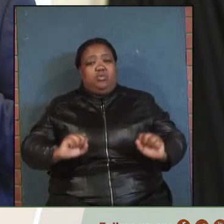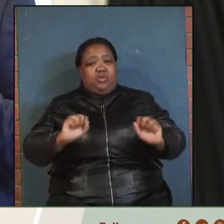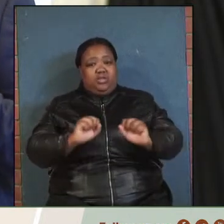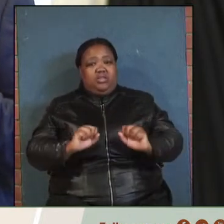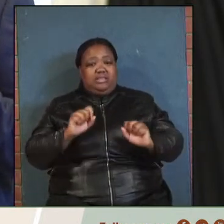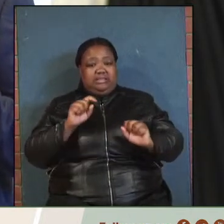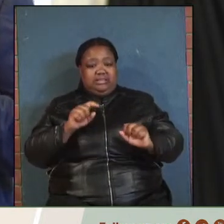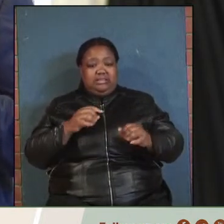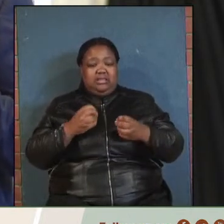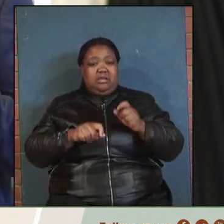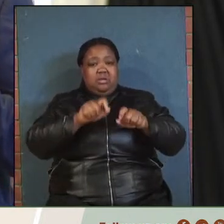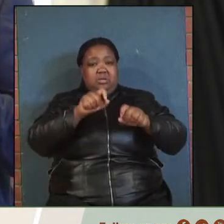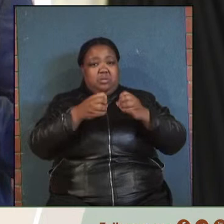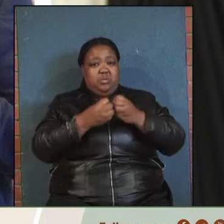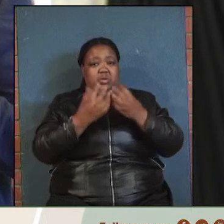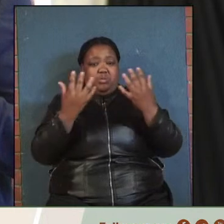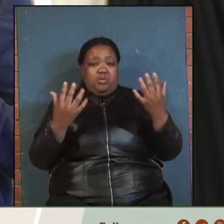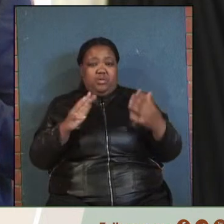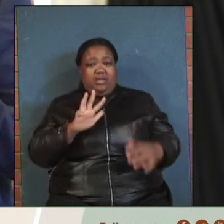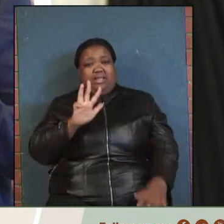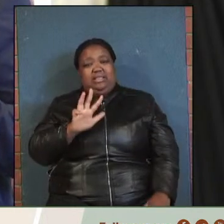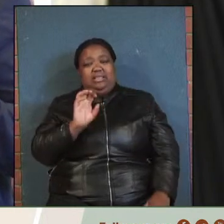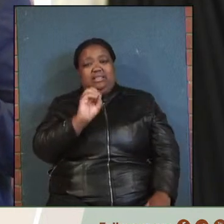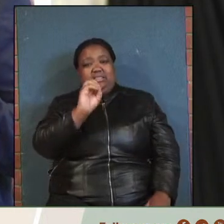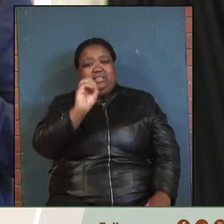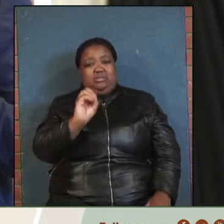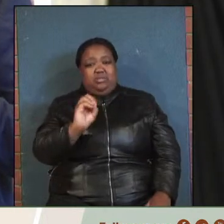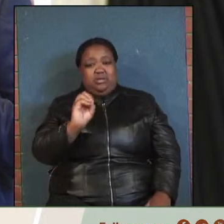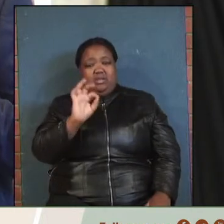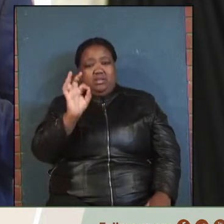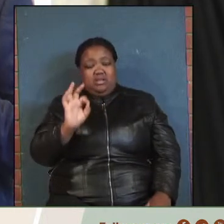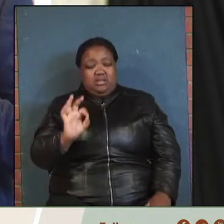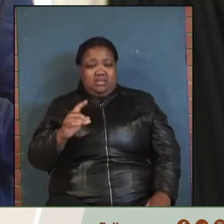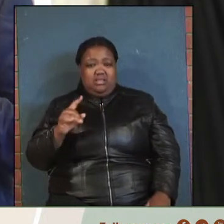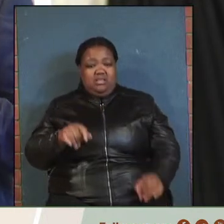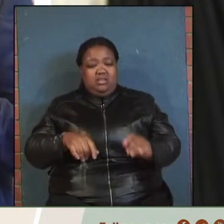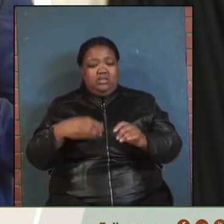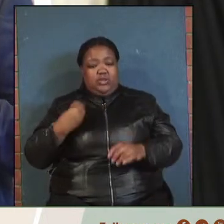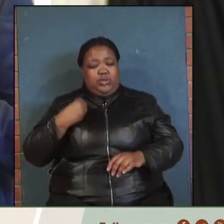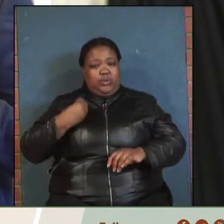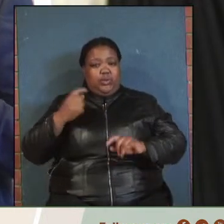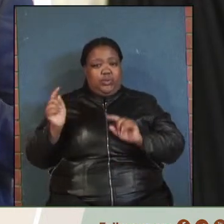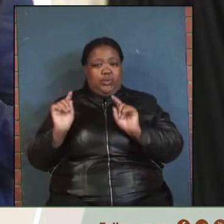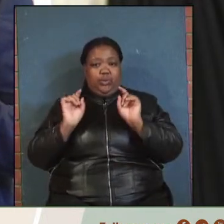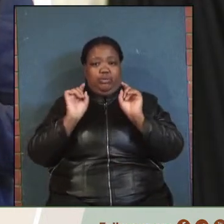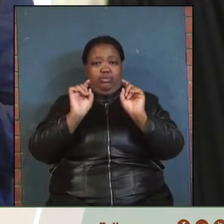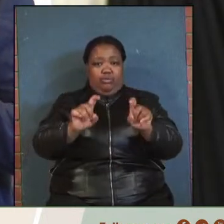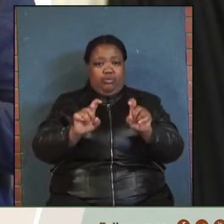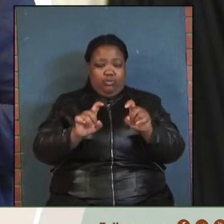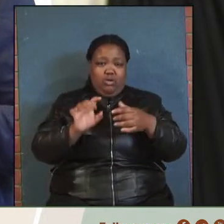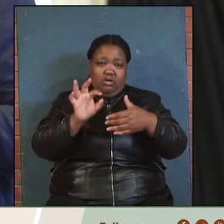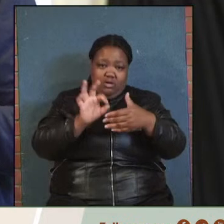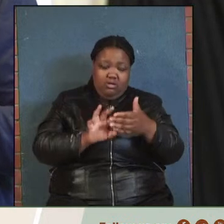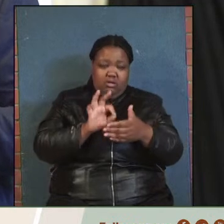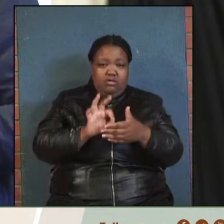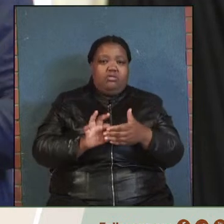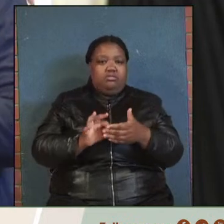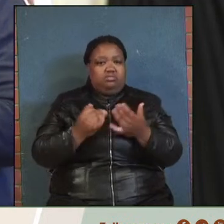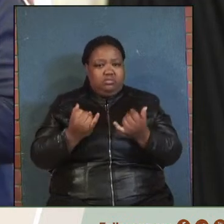had over 90% of participants that came and reported for